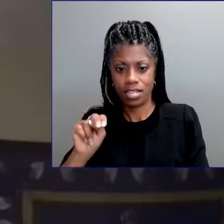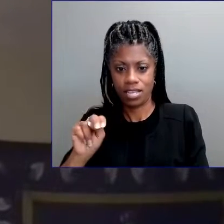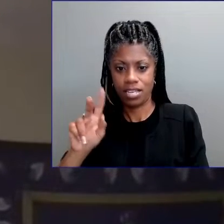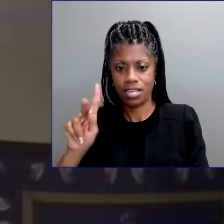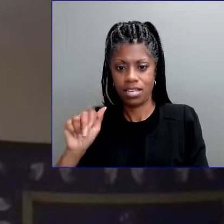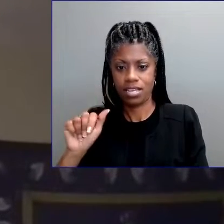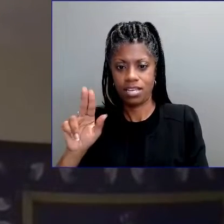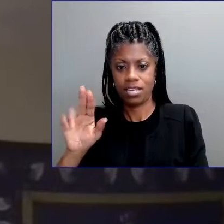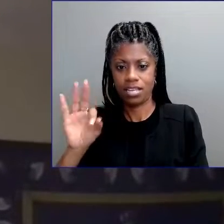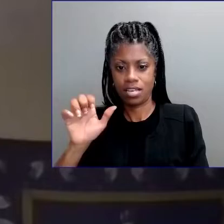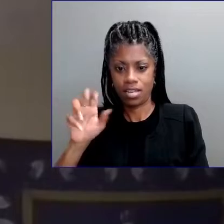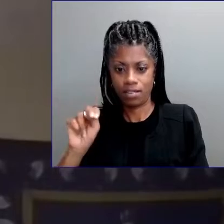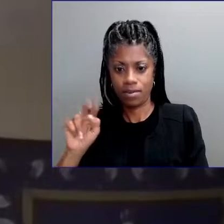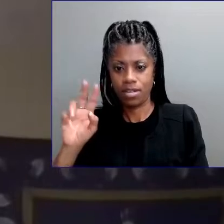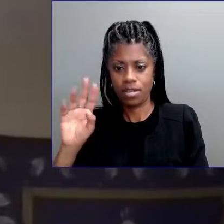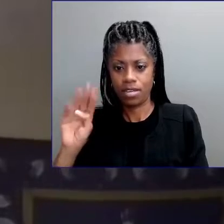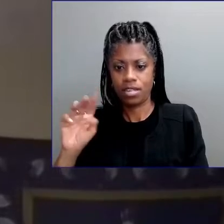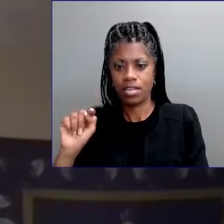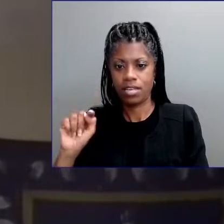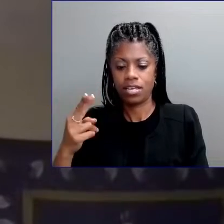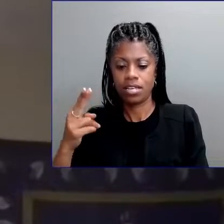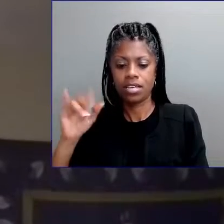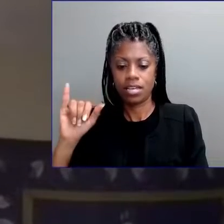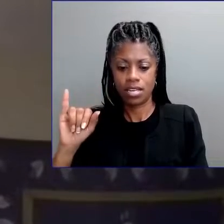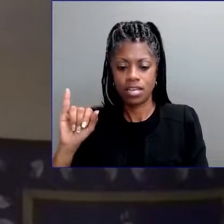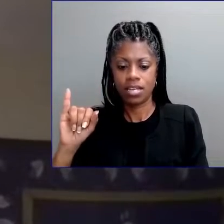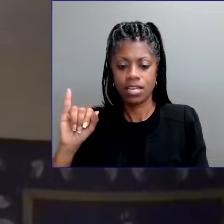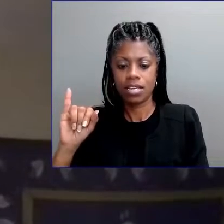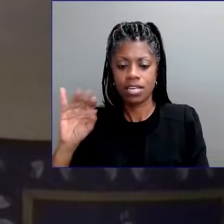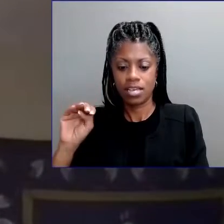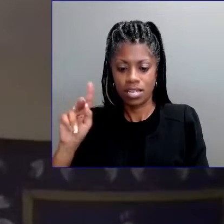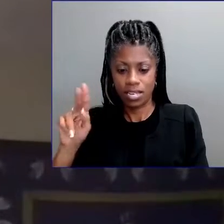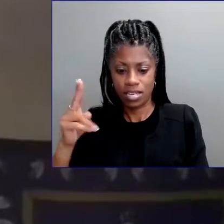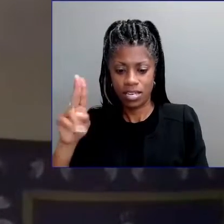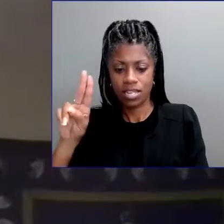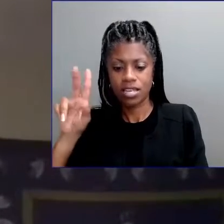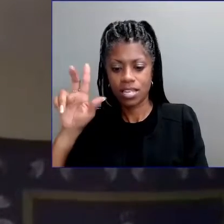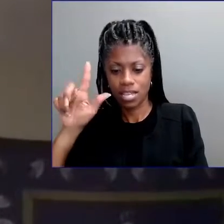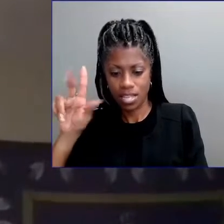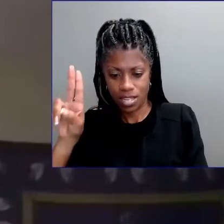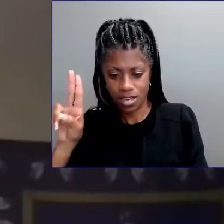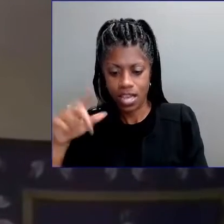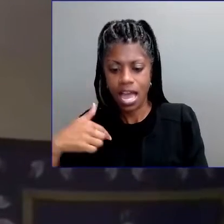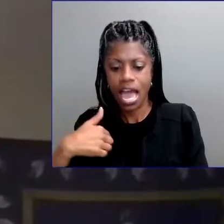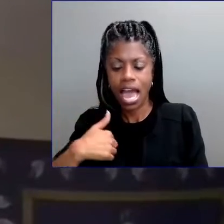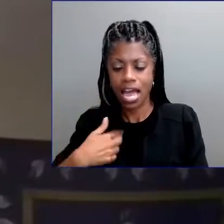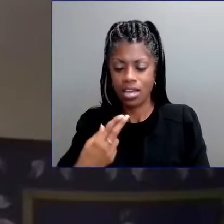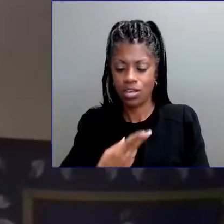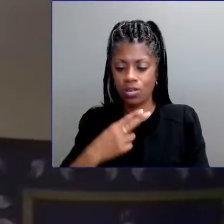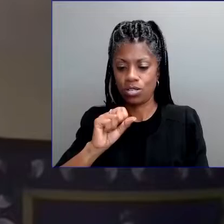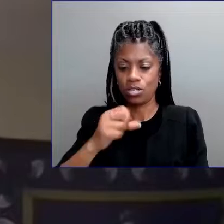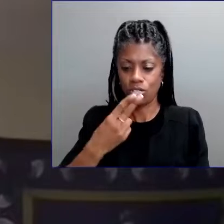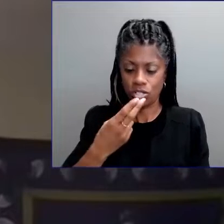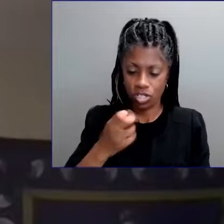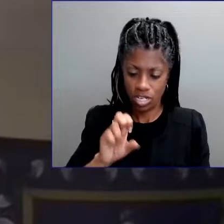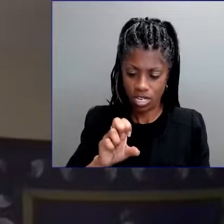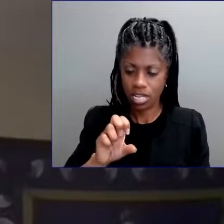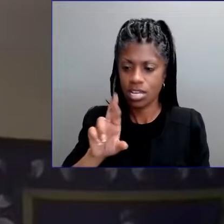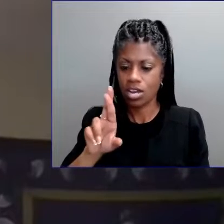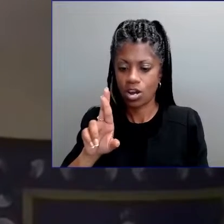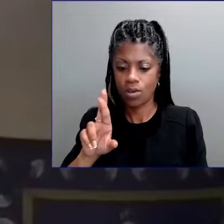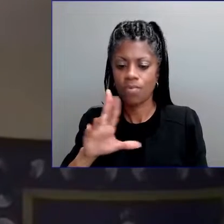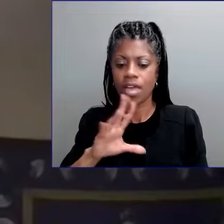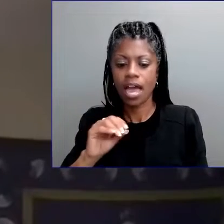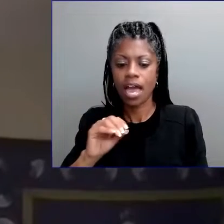and I use she and they pronouns. I'm speaking to you today from Narragansett and Wampanoag land in